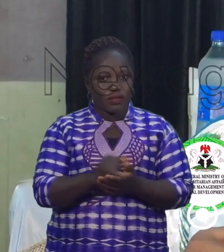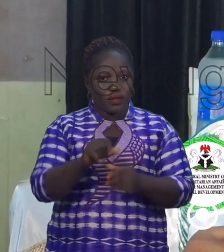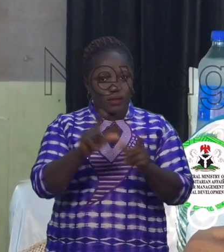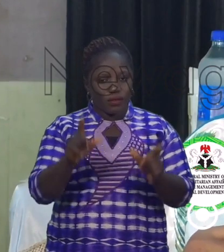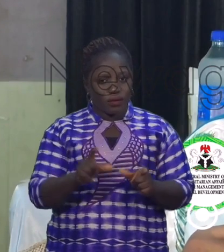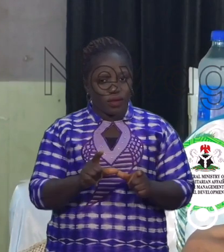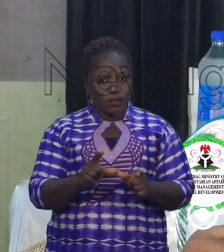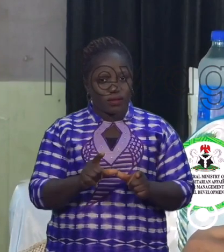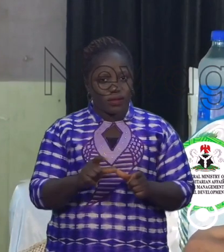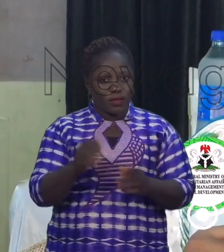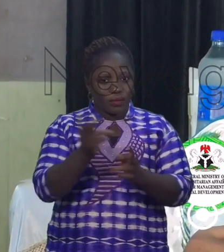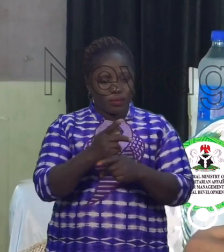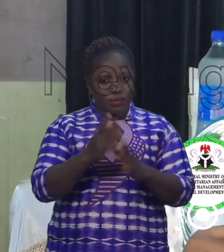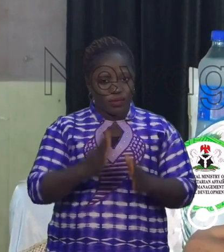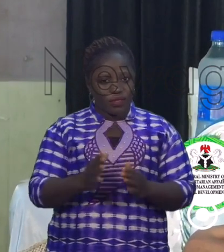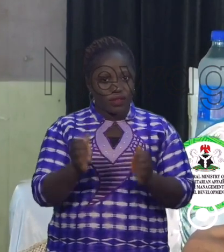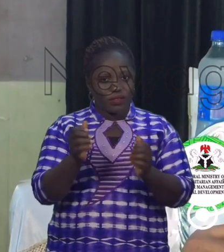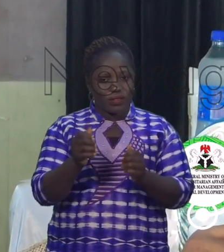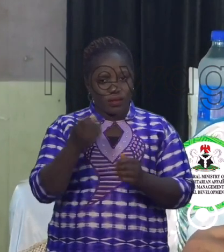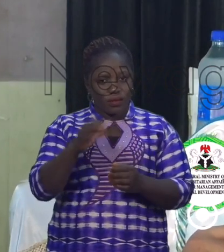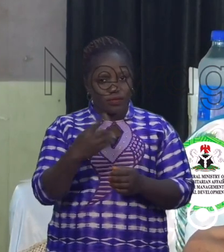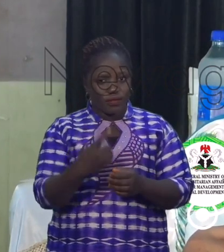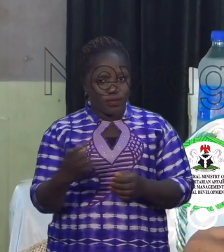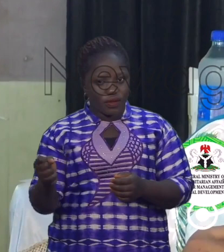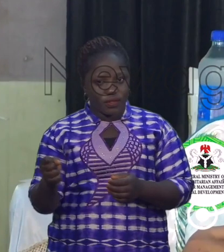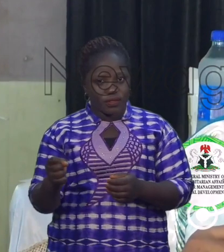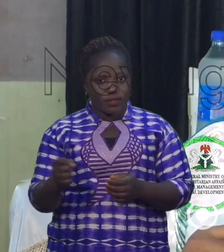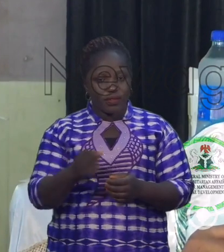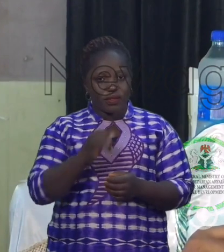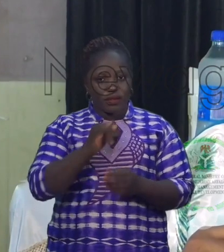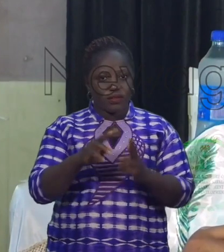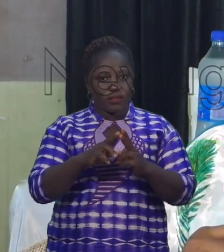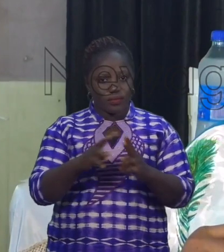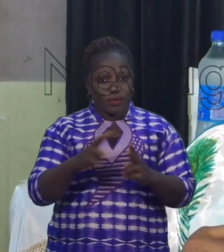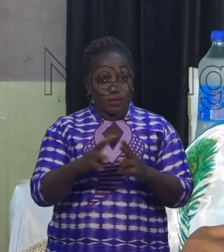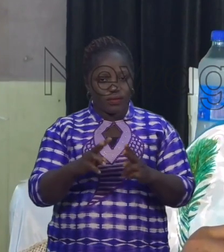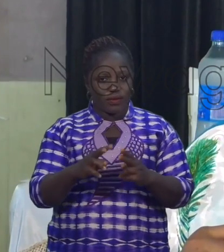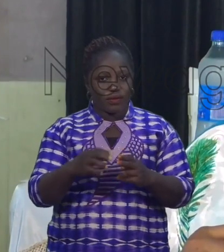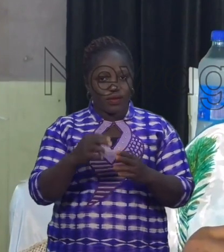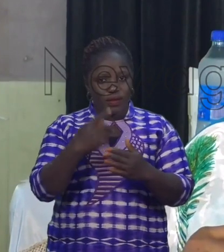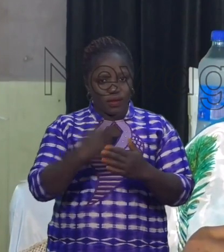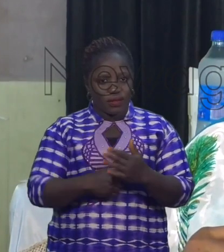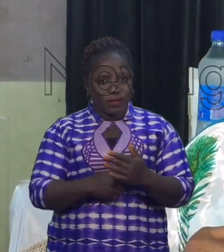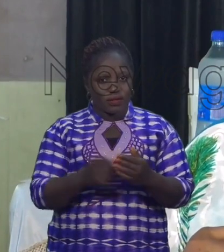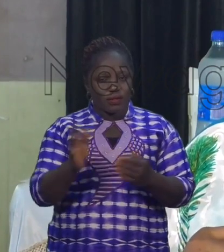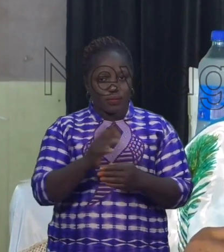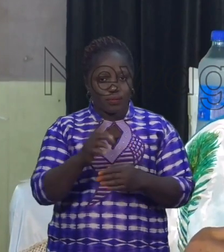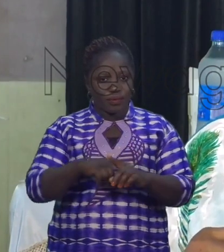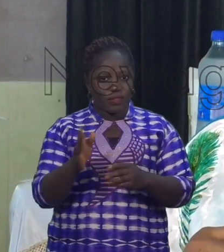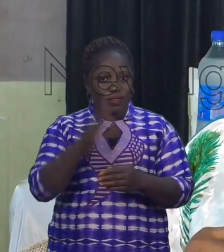need. Increase availability of quality assistive devices in public and private